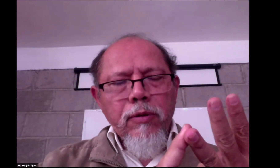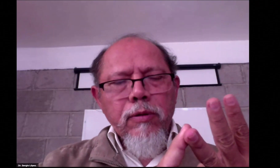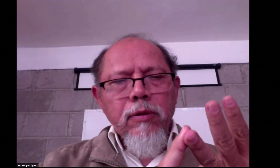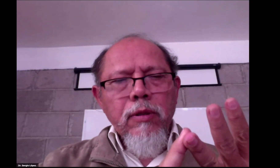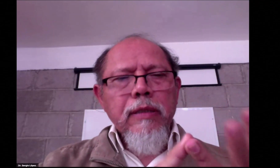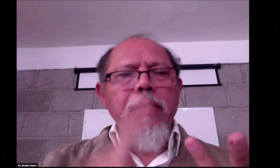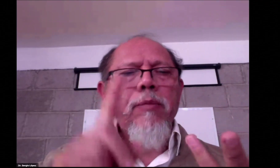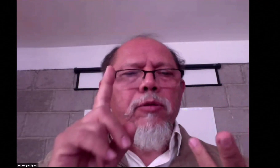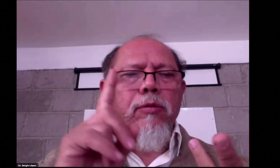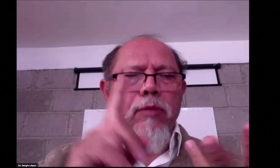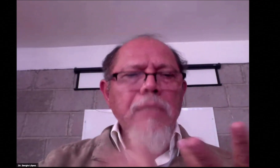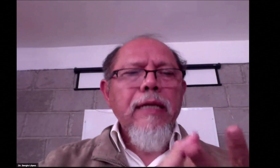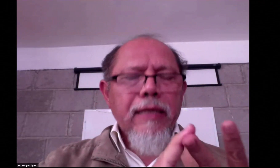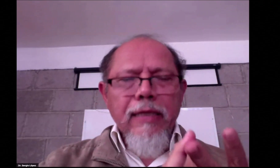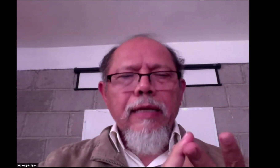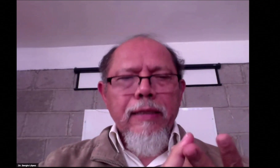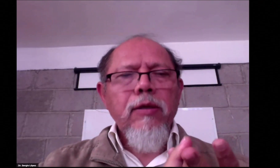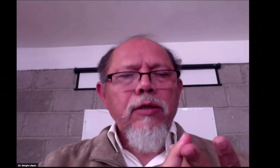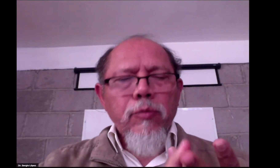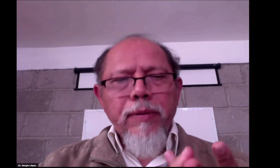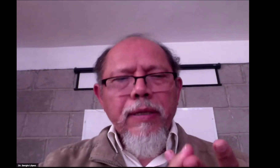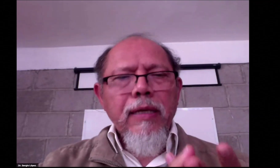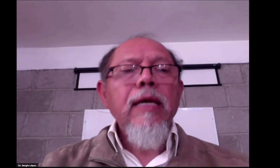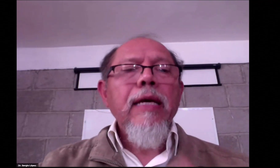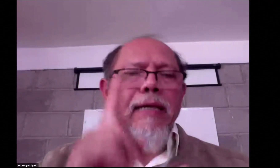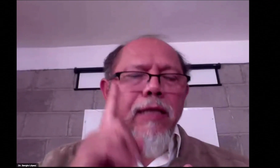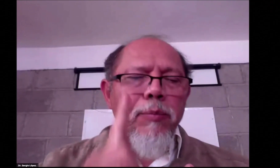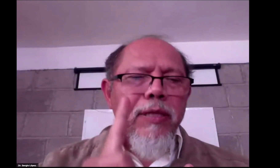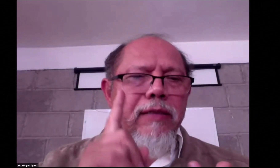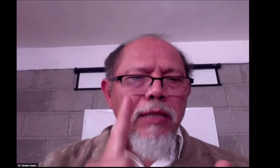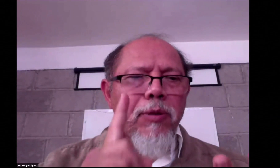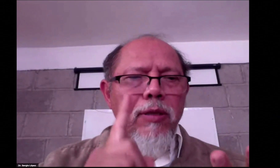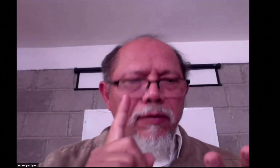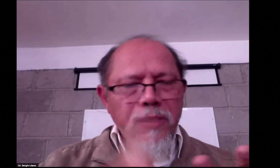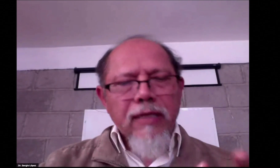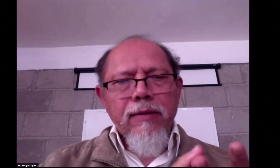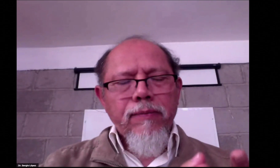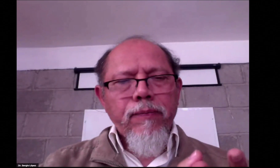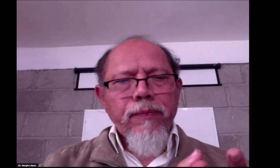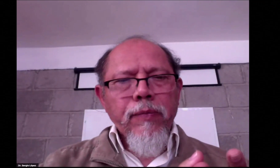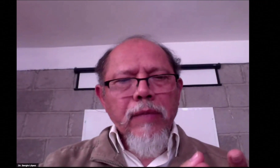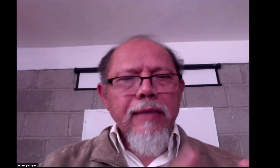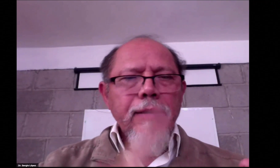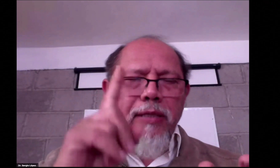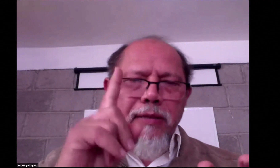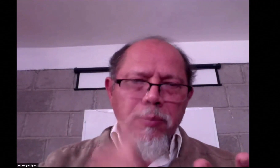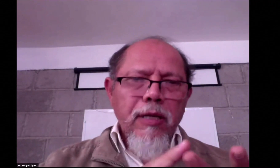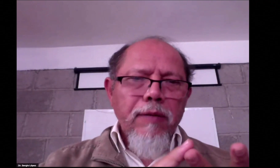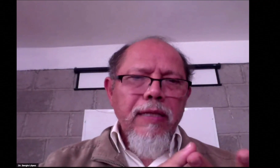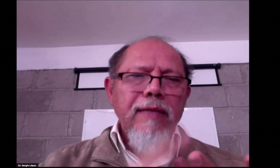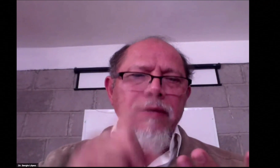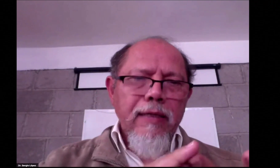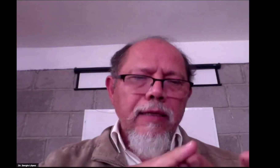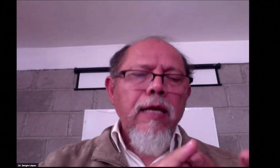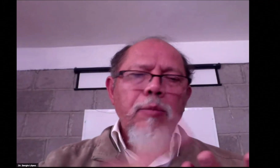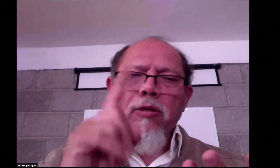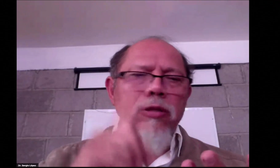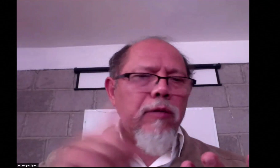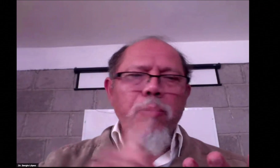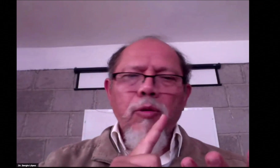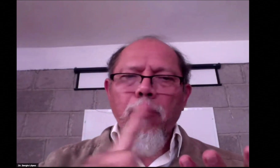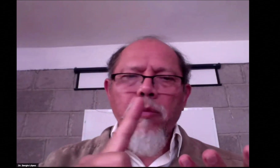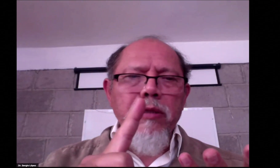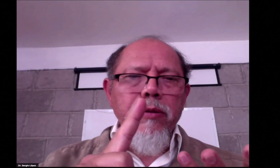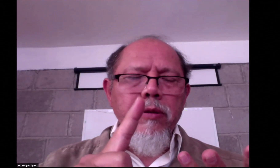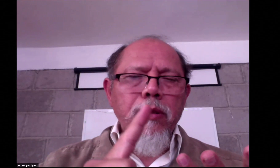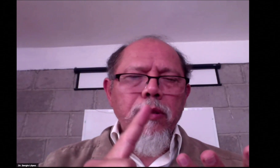categories. We have a body, we have an energy, an inner energy that moves us, which is the beginning of life. The